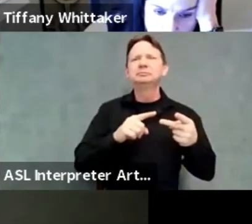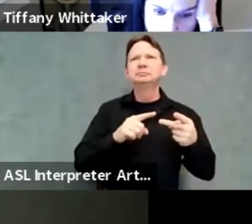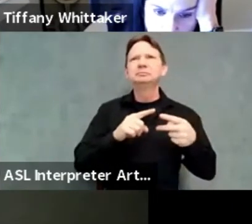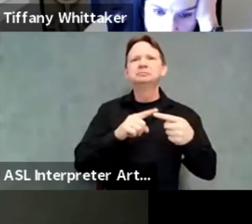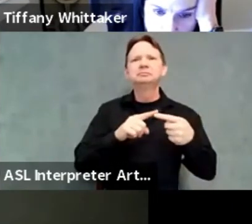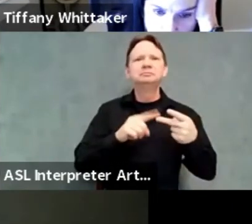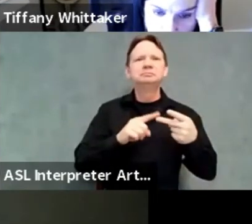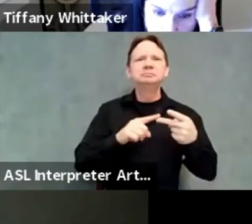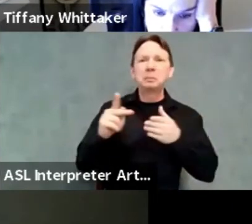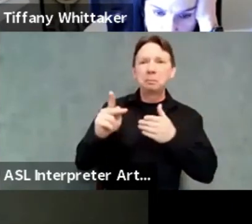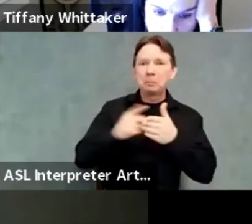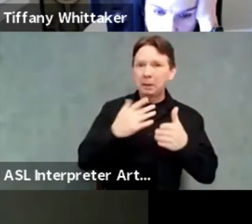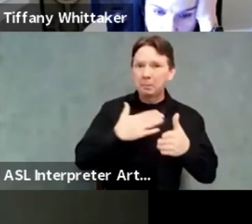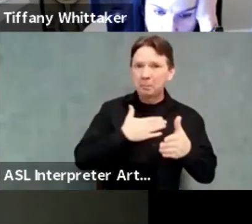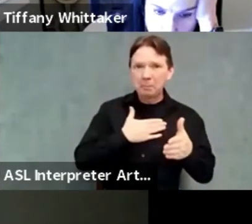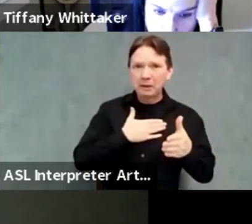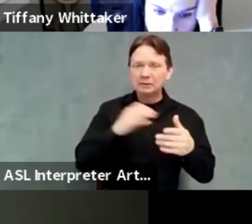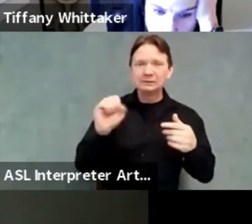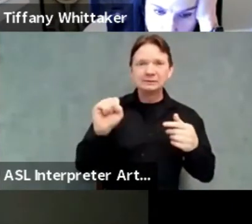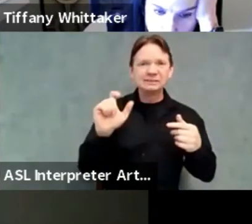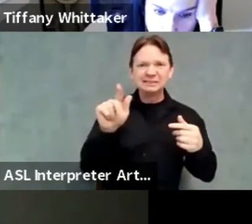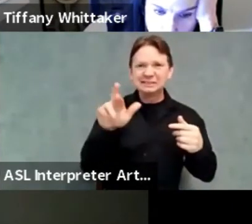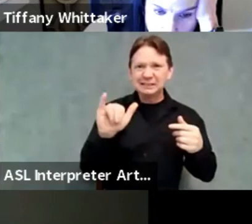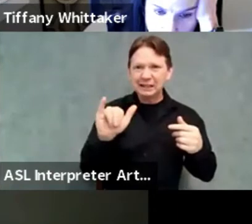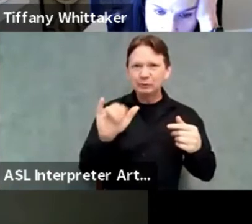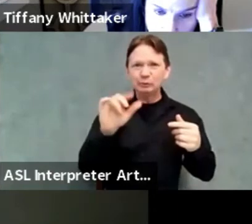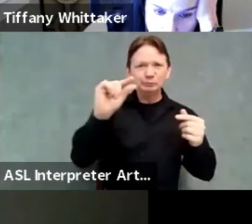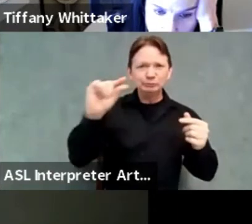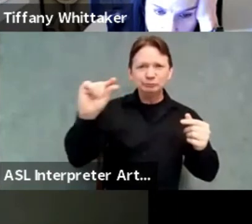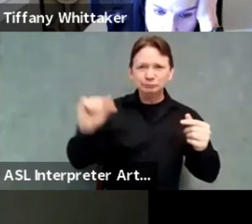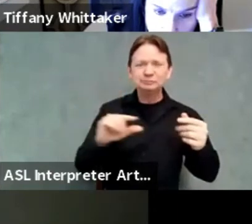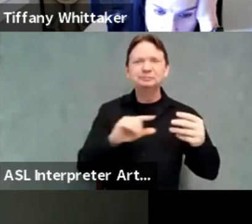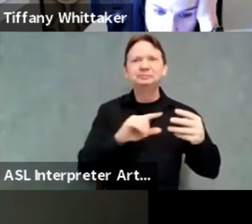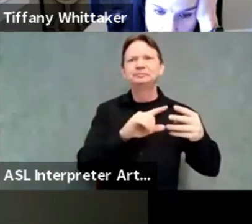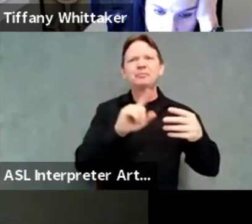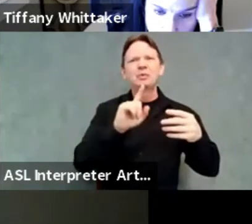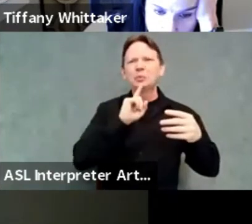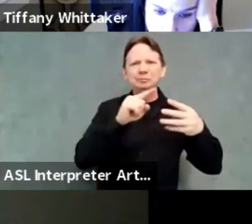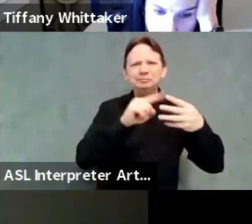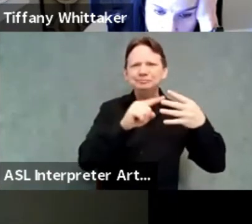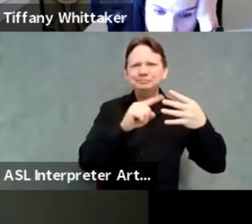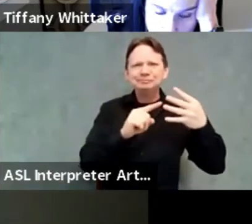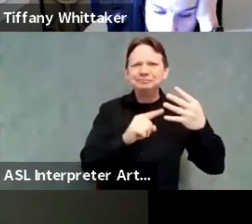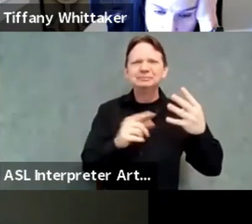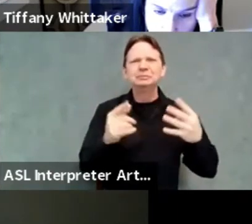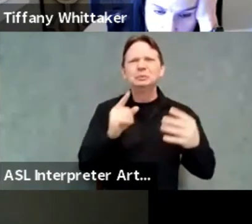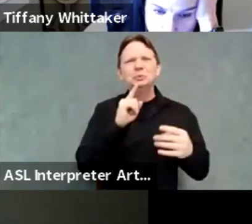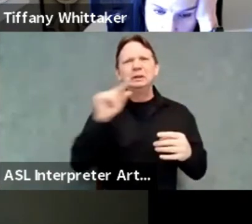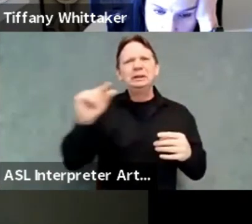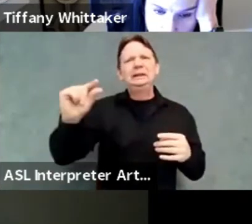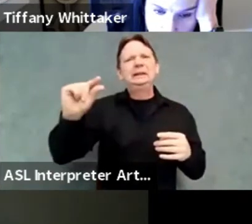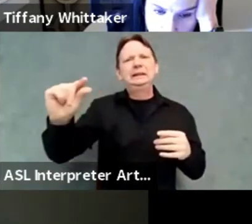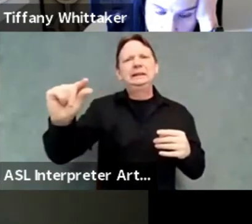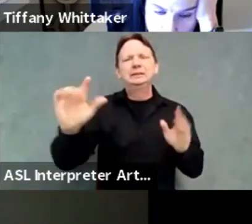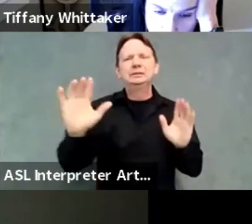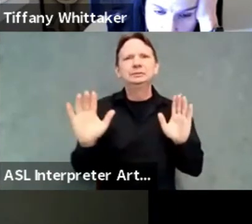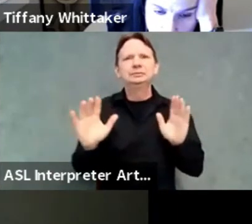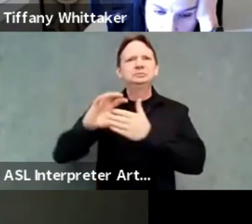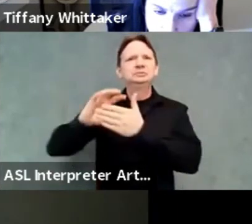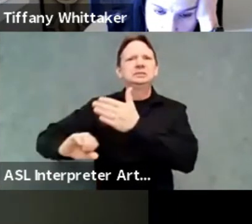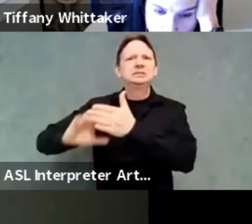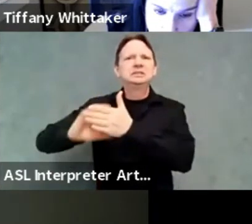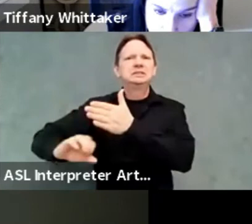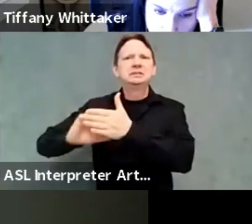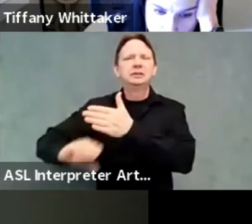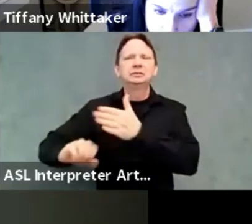exact amounts, but it's really a very small amount that each SIG pays back to AERA. Your other funds are yours to use. We don't dictate